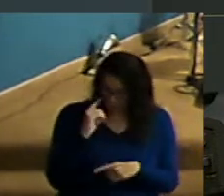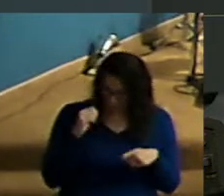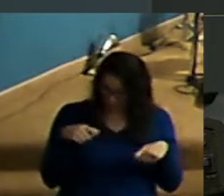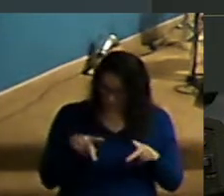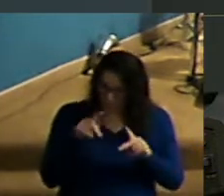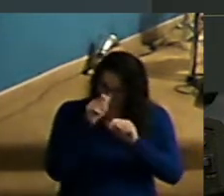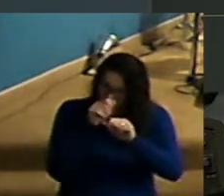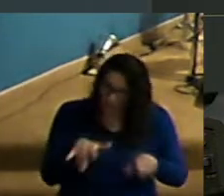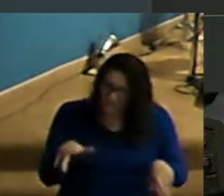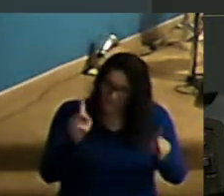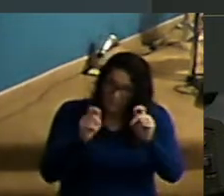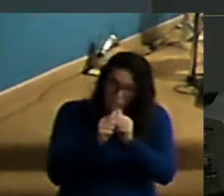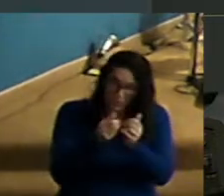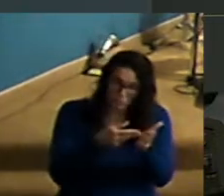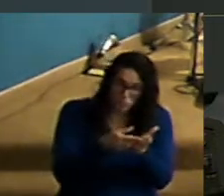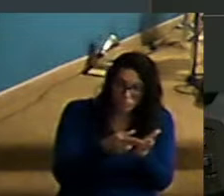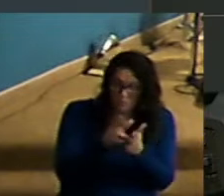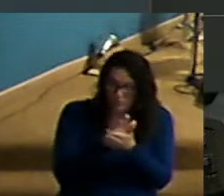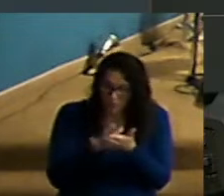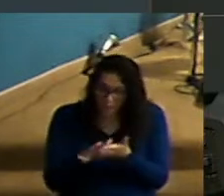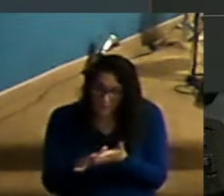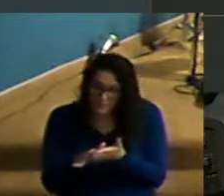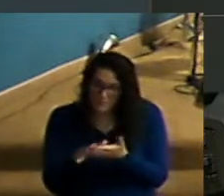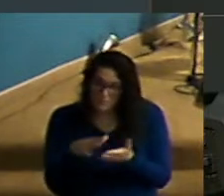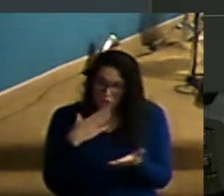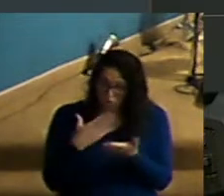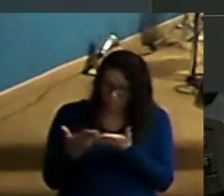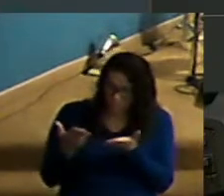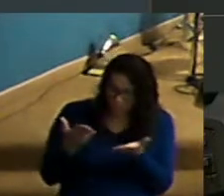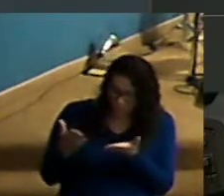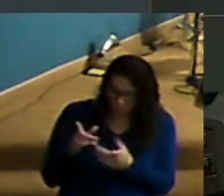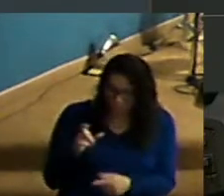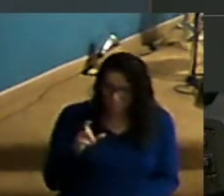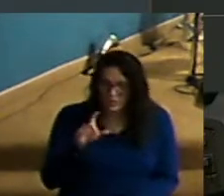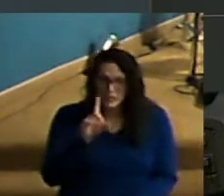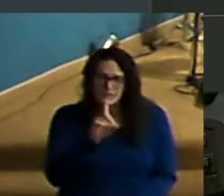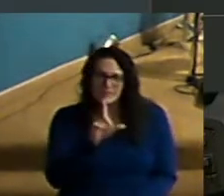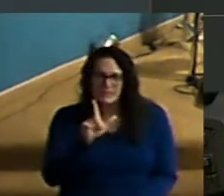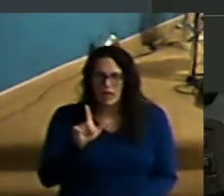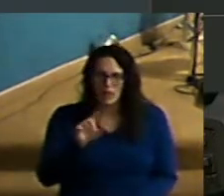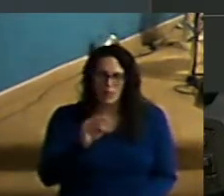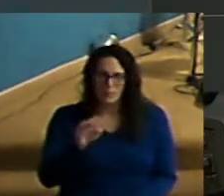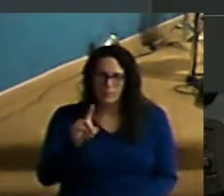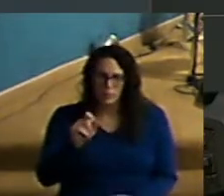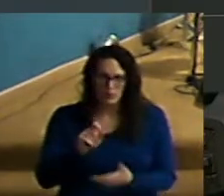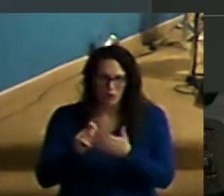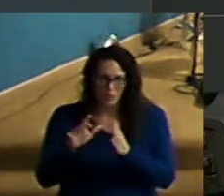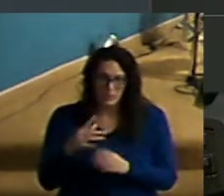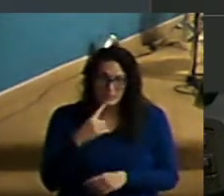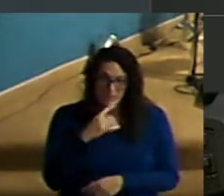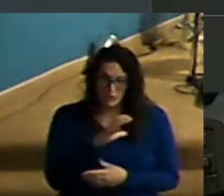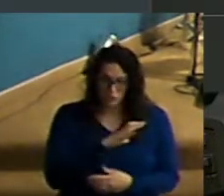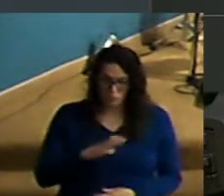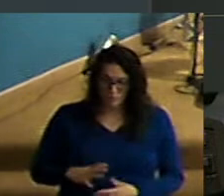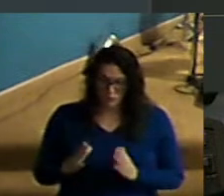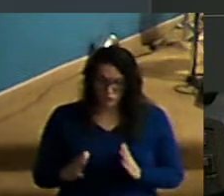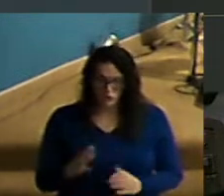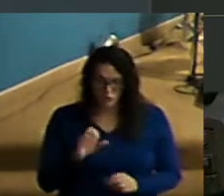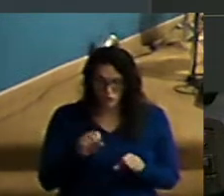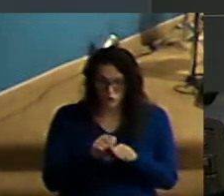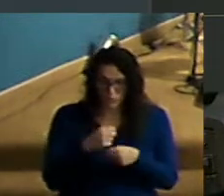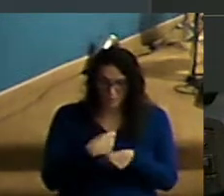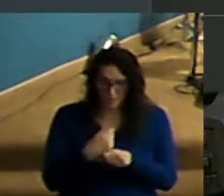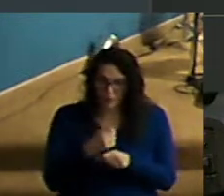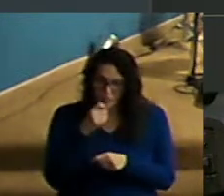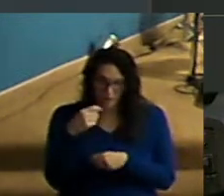with truth and kindness and a good service? D.L. Moody says that the Christian shoemaker doesn't necessarily give God